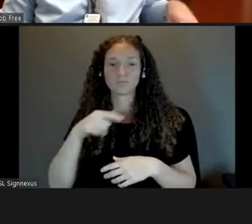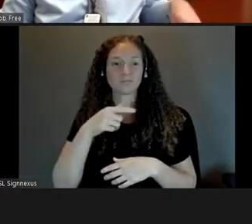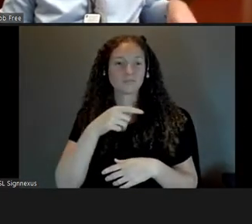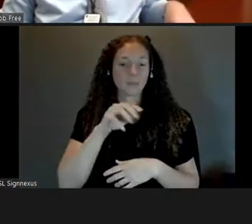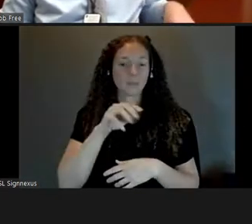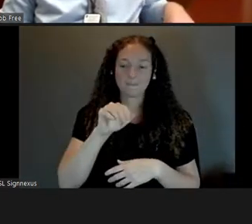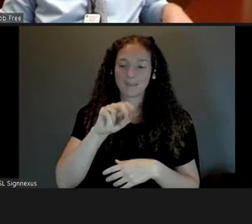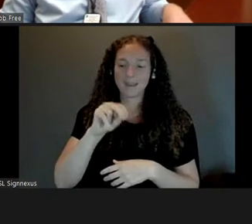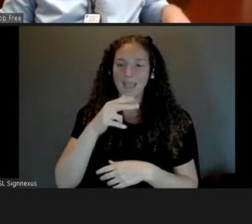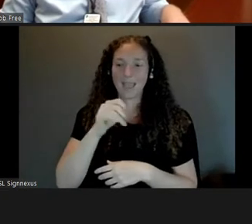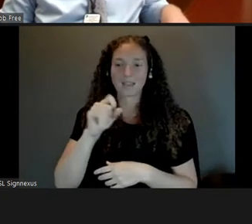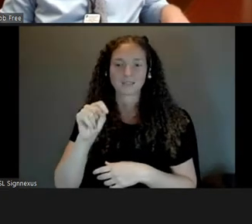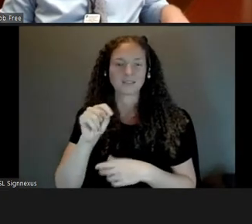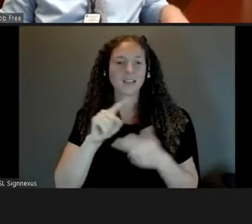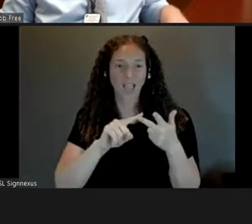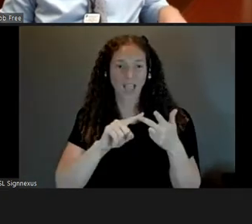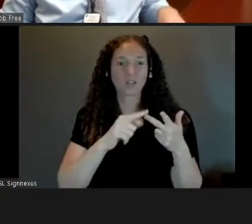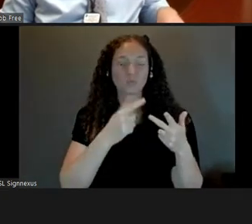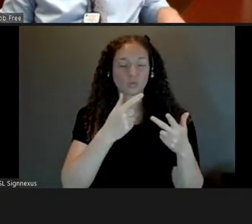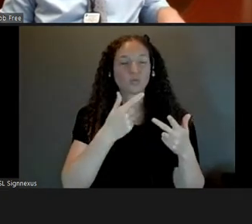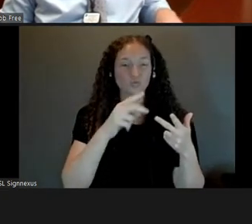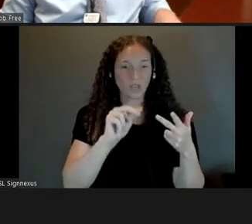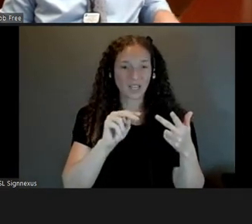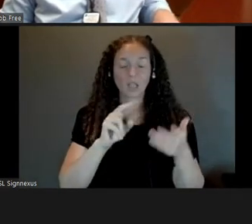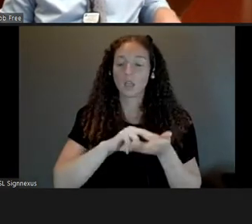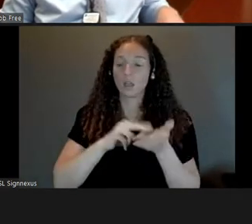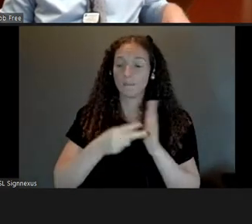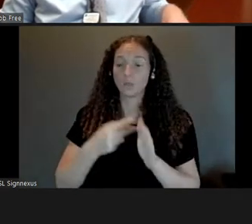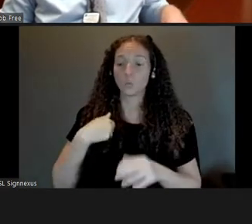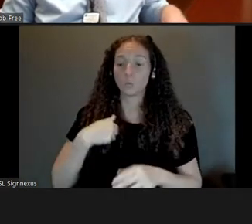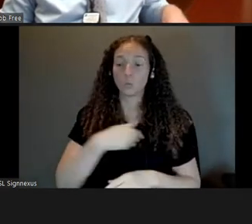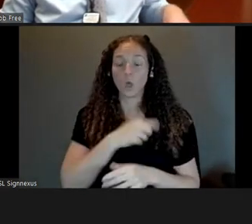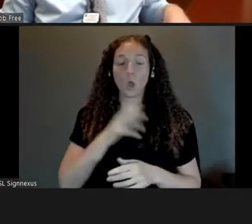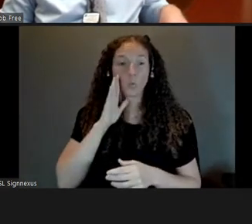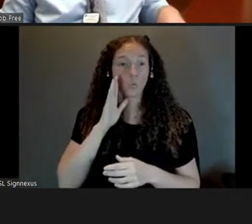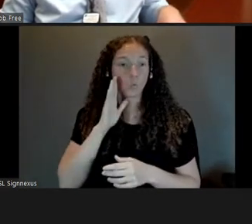like myself will be leaving our young families in